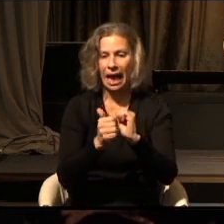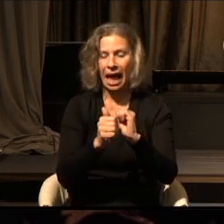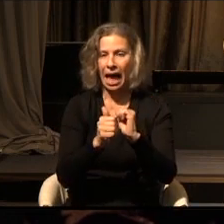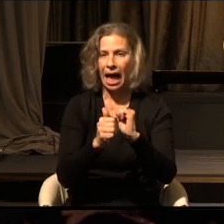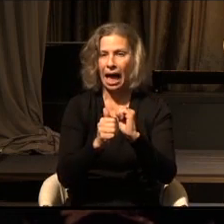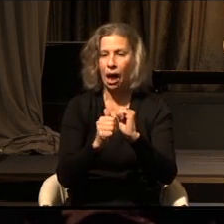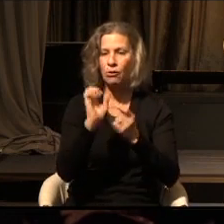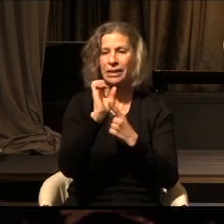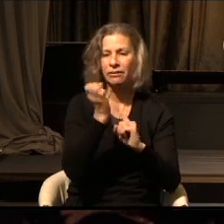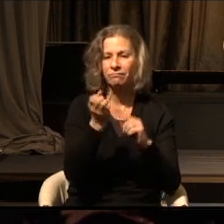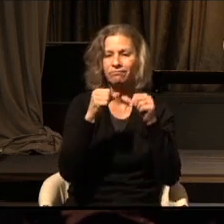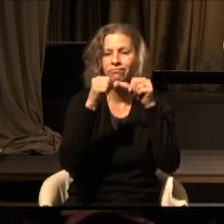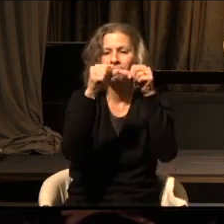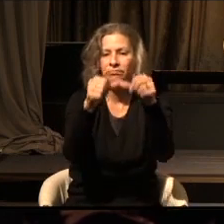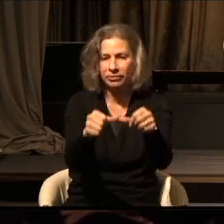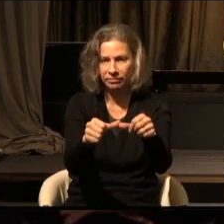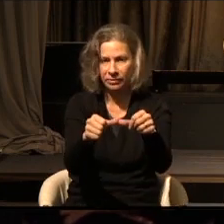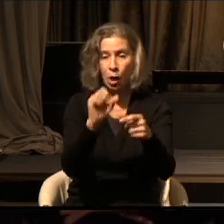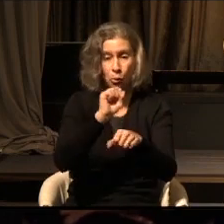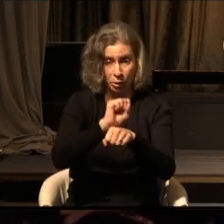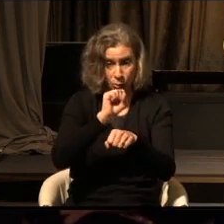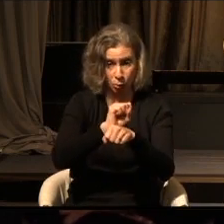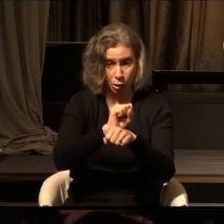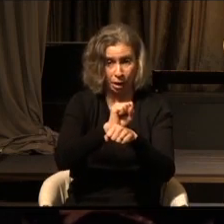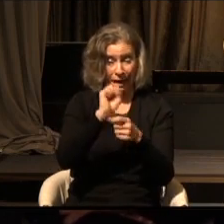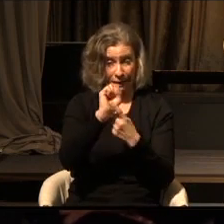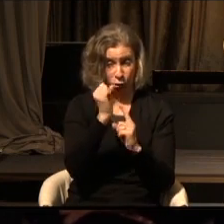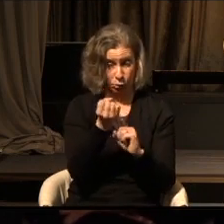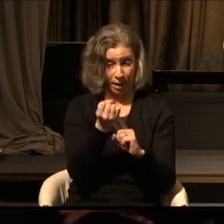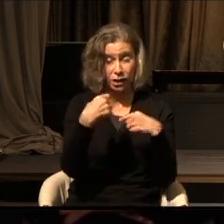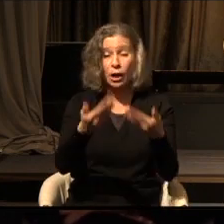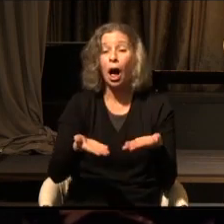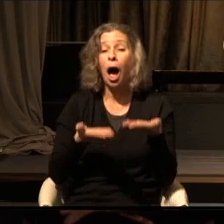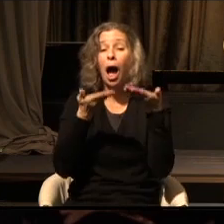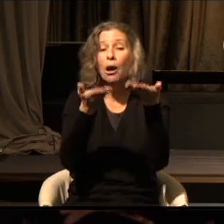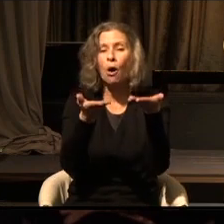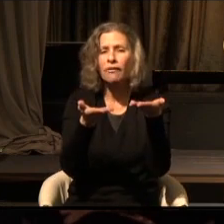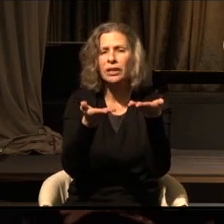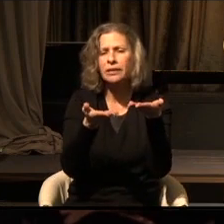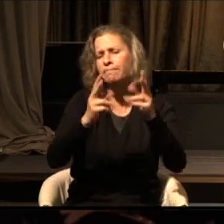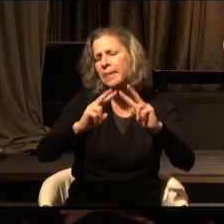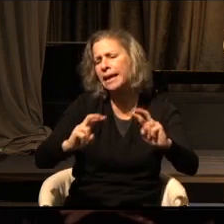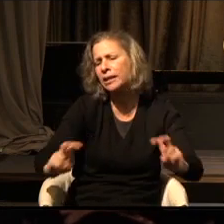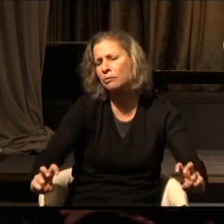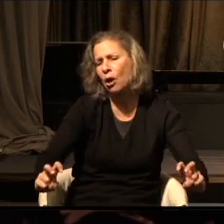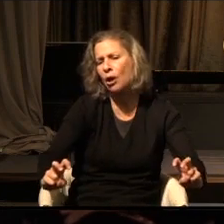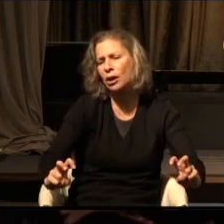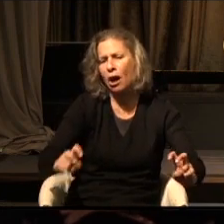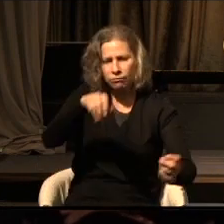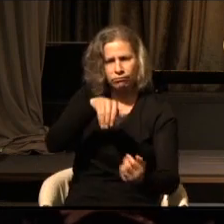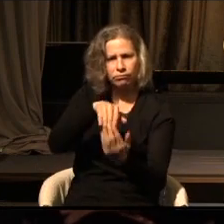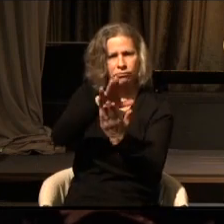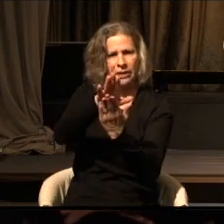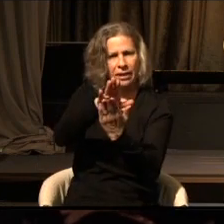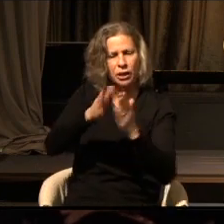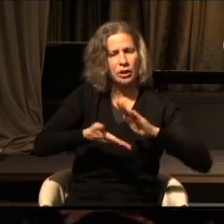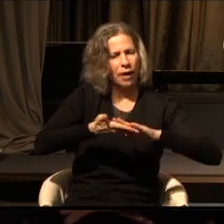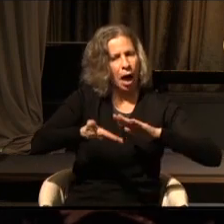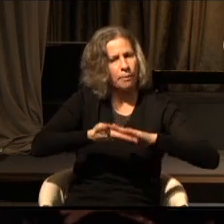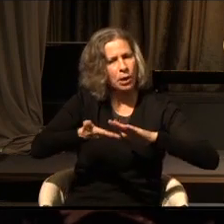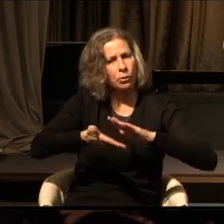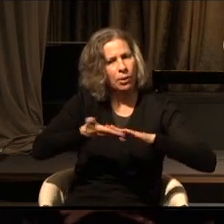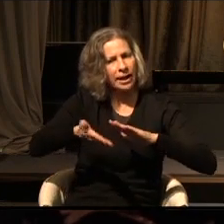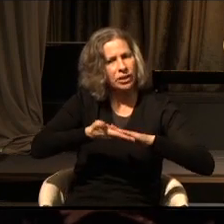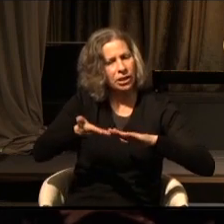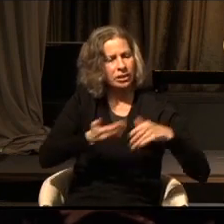sustainably inside of our work environments, I offer that we explore methods of operation that are